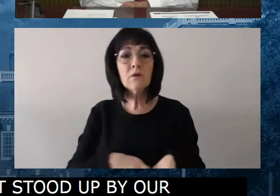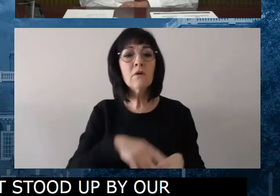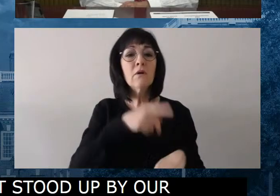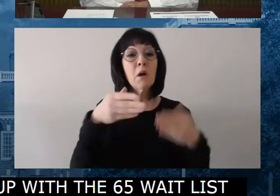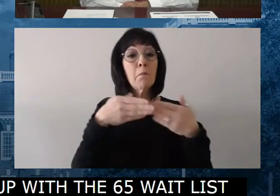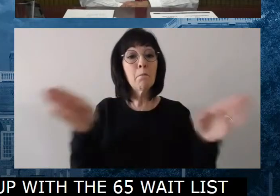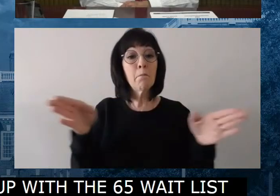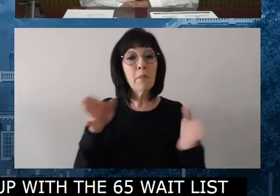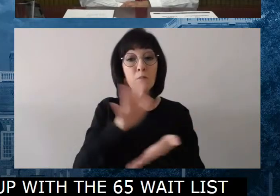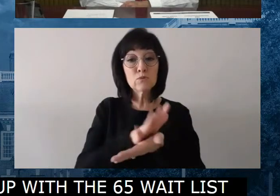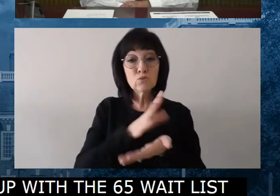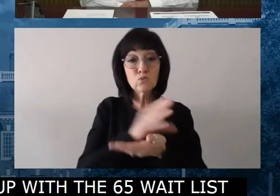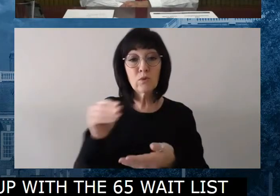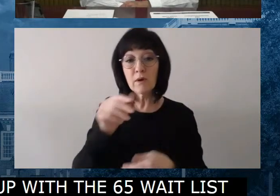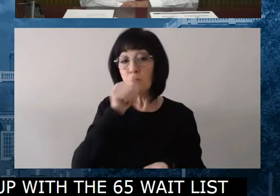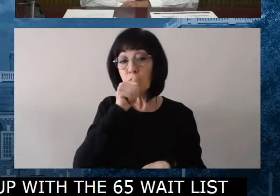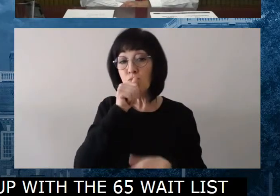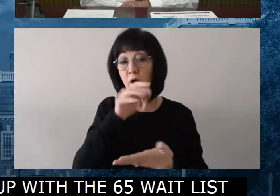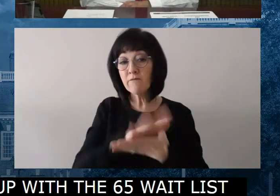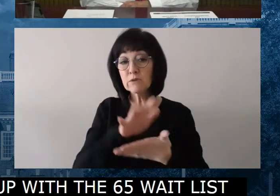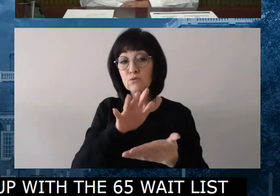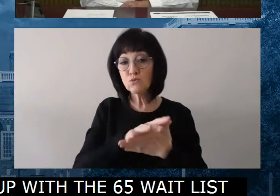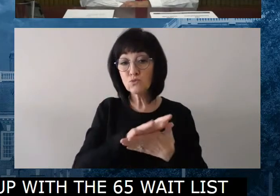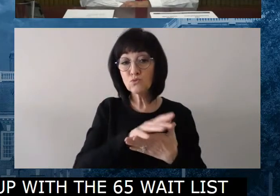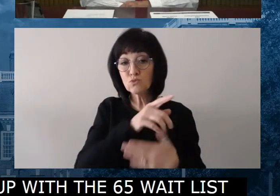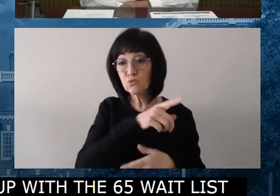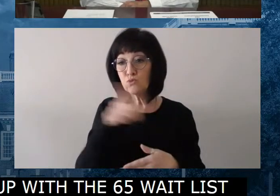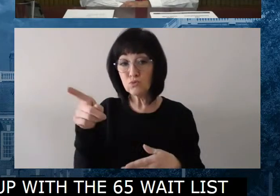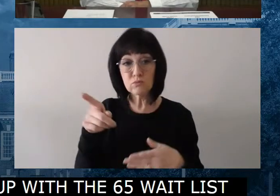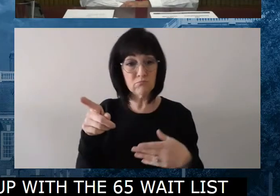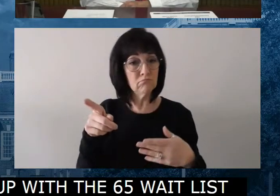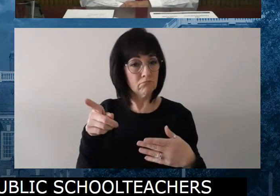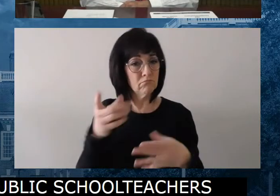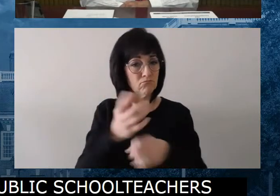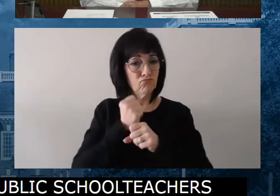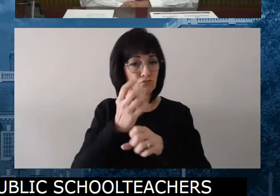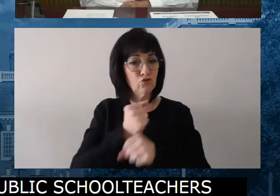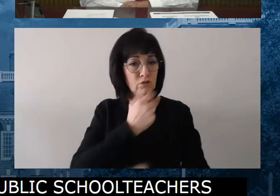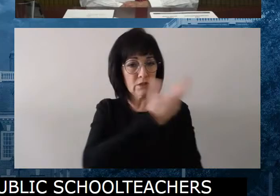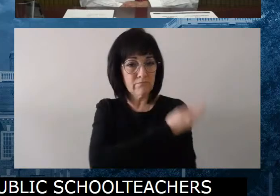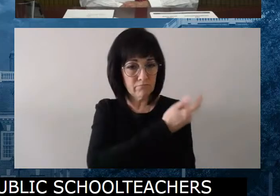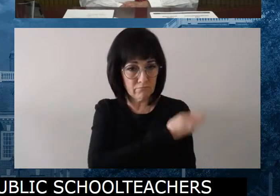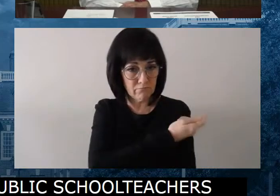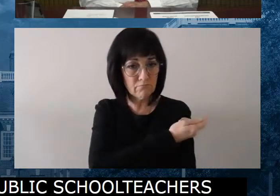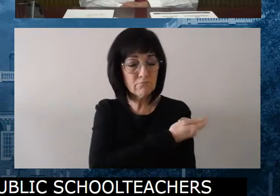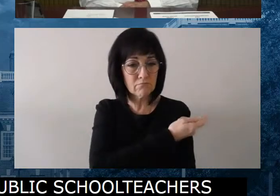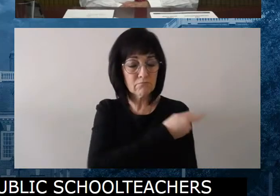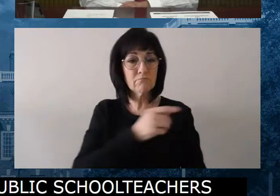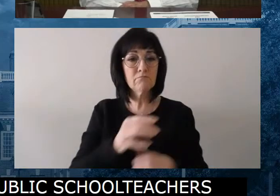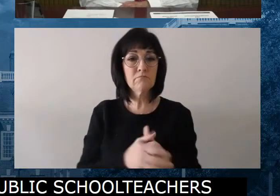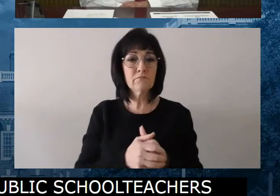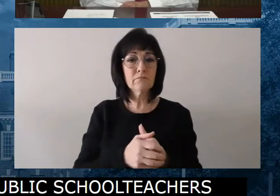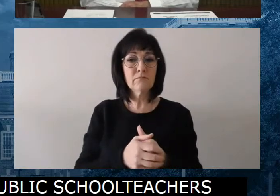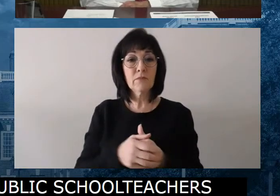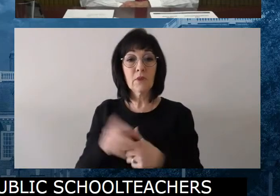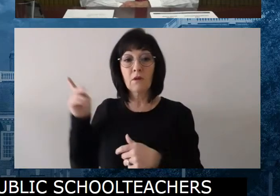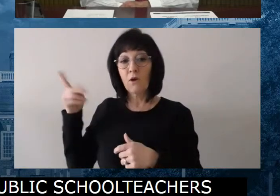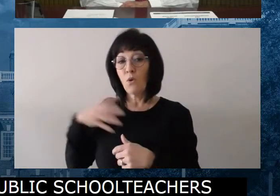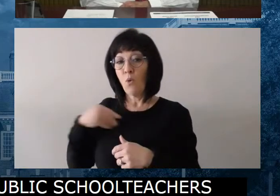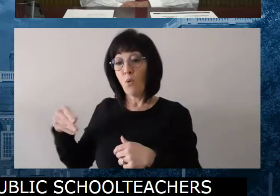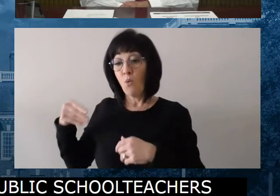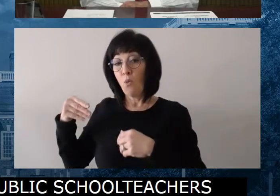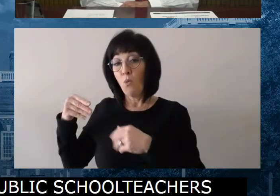in the private schools, as you may recall, as directed and encouraged by the White House task